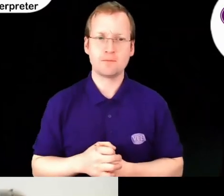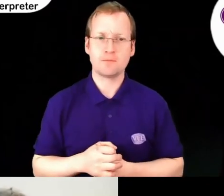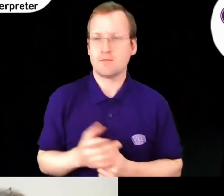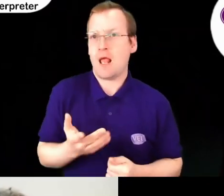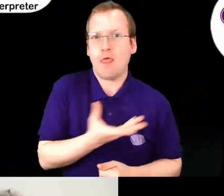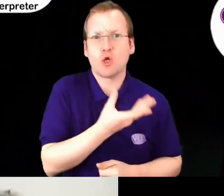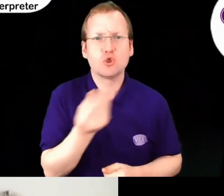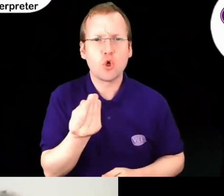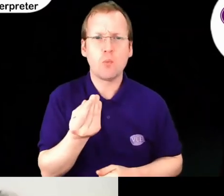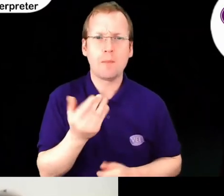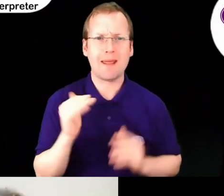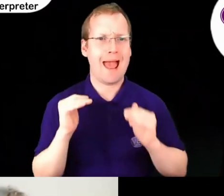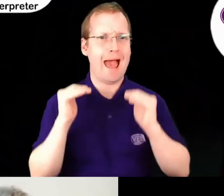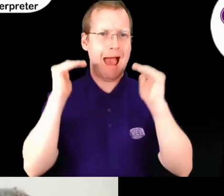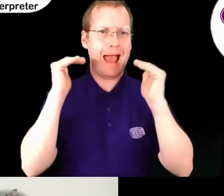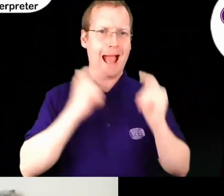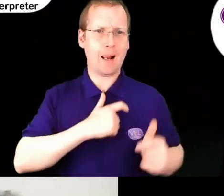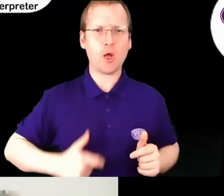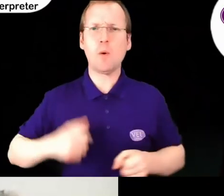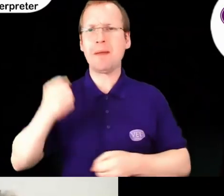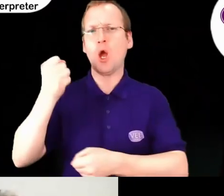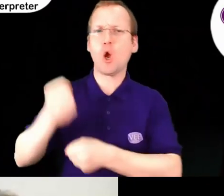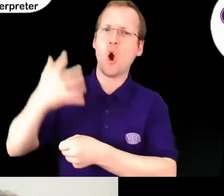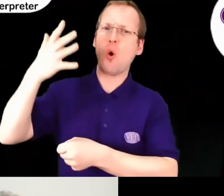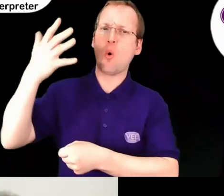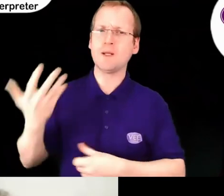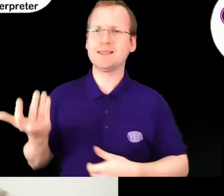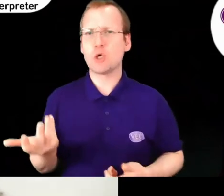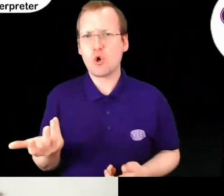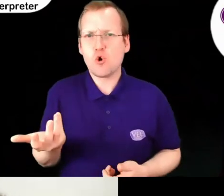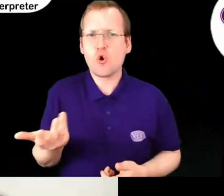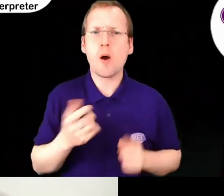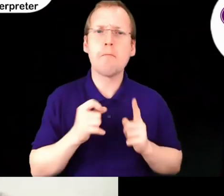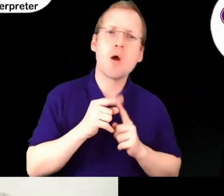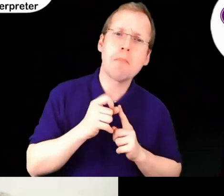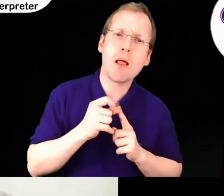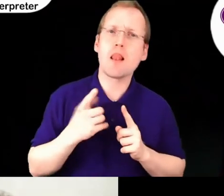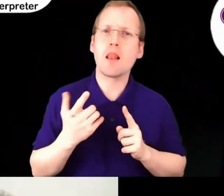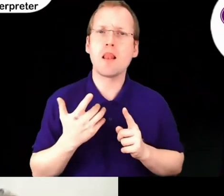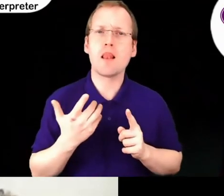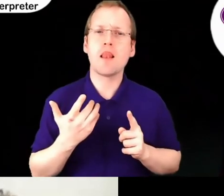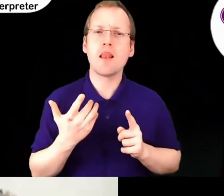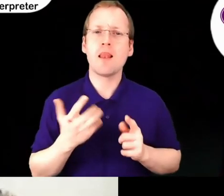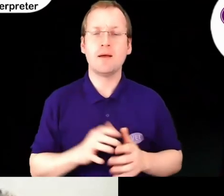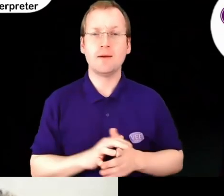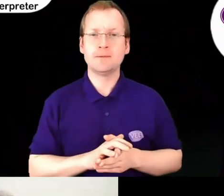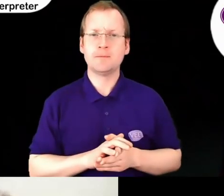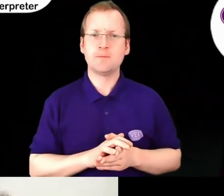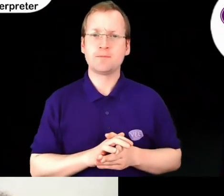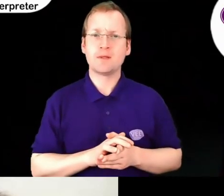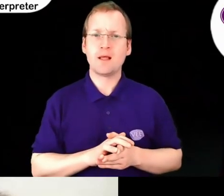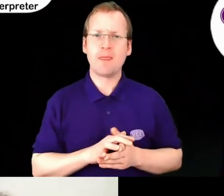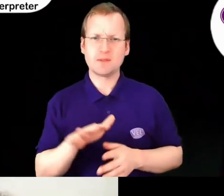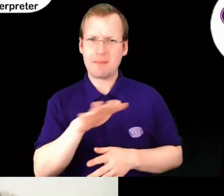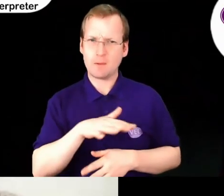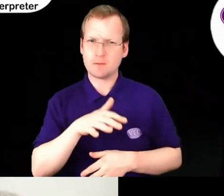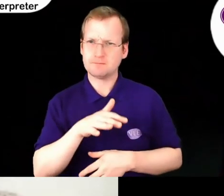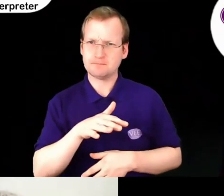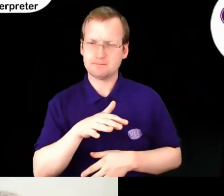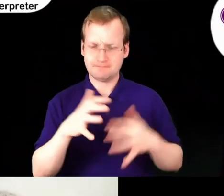some of them would be high Anglicans, so it would be gold or it could be purple or whatever. Now, there would be about 60 people